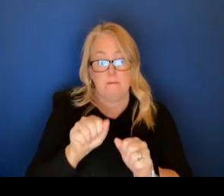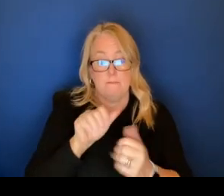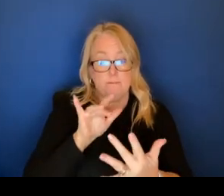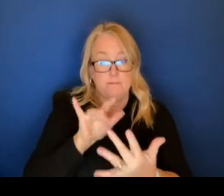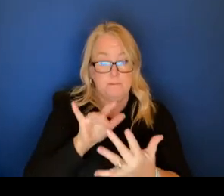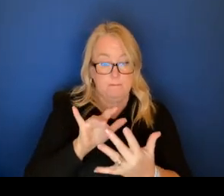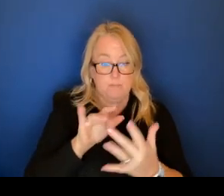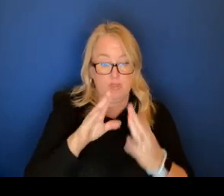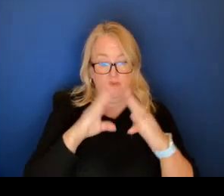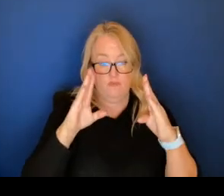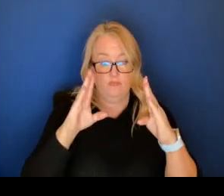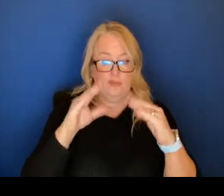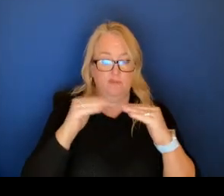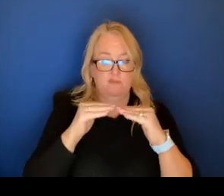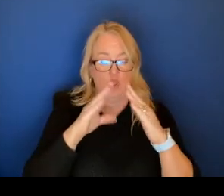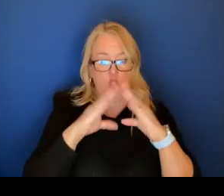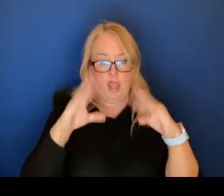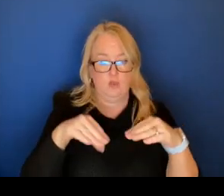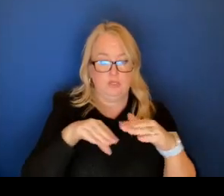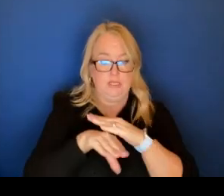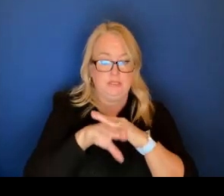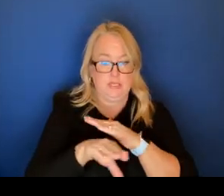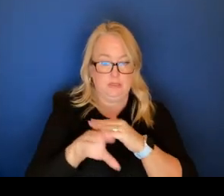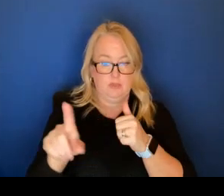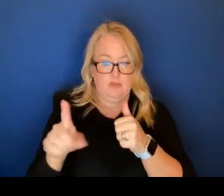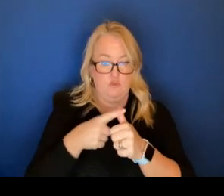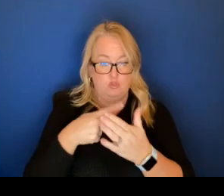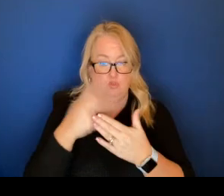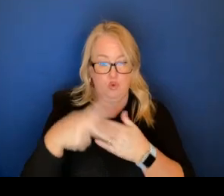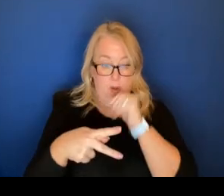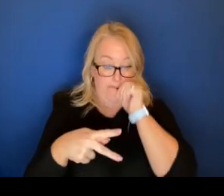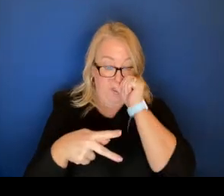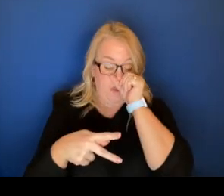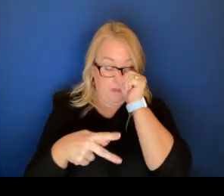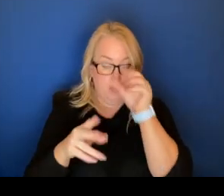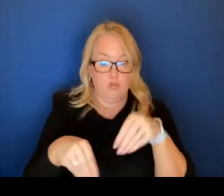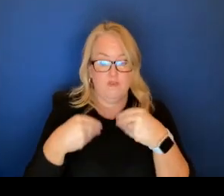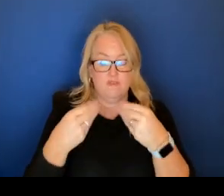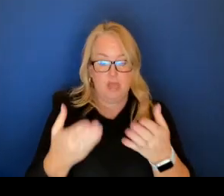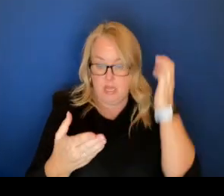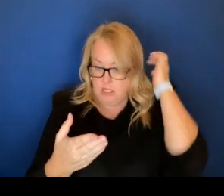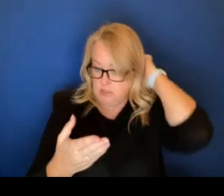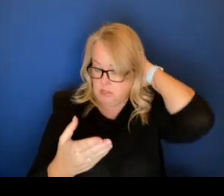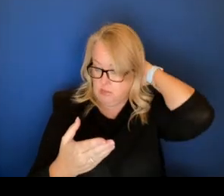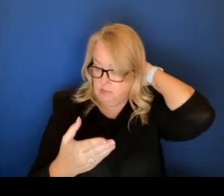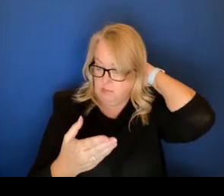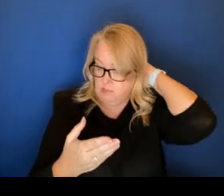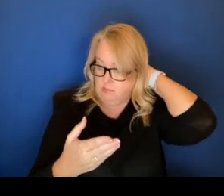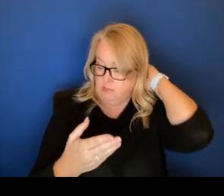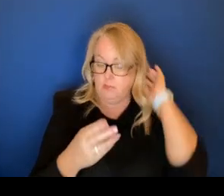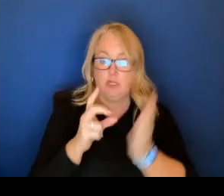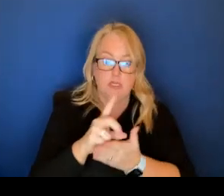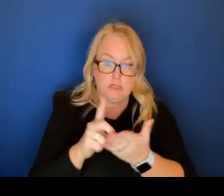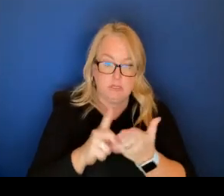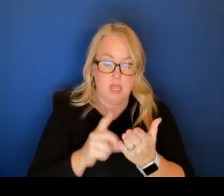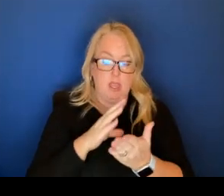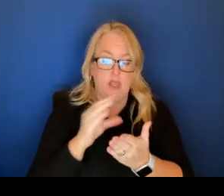The Fair Housing Accessibility First program provides a design and